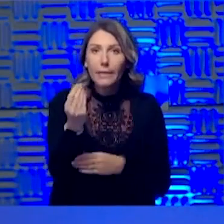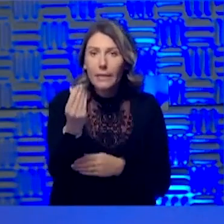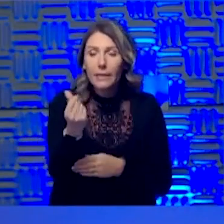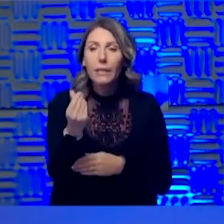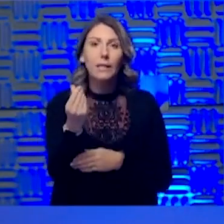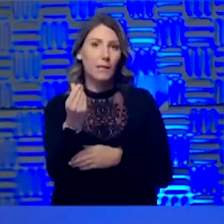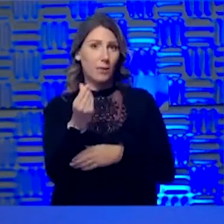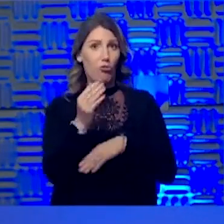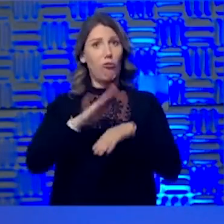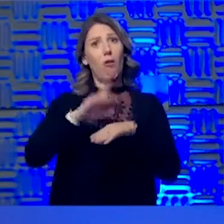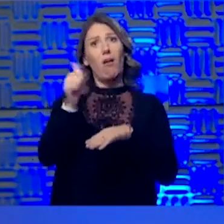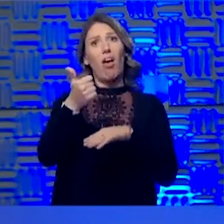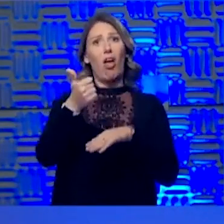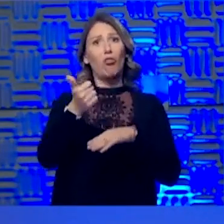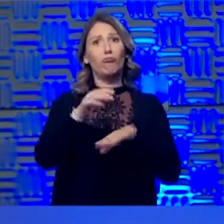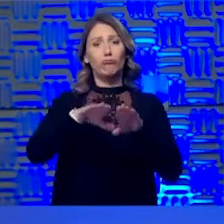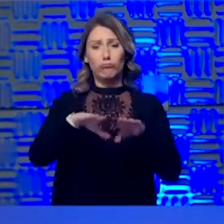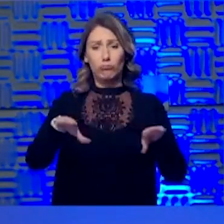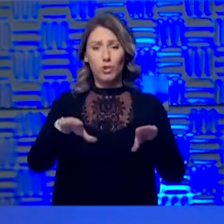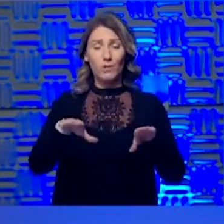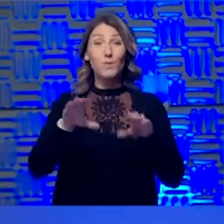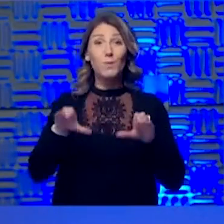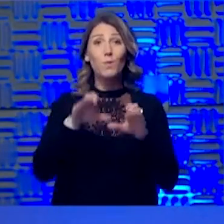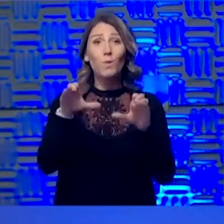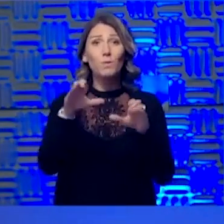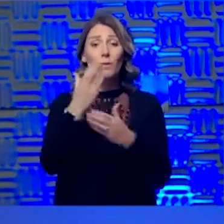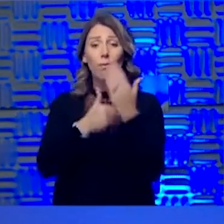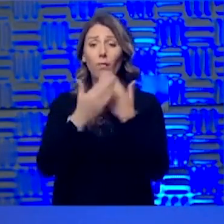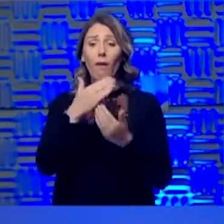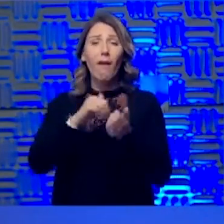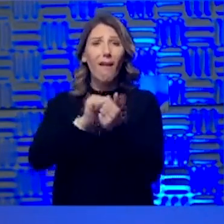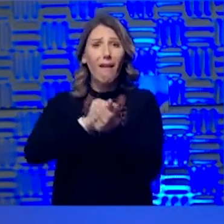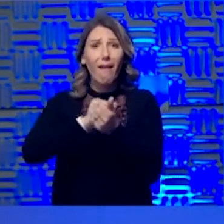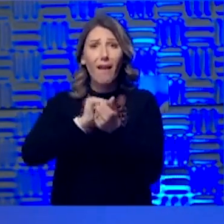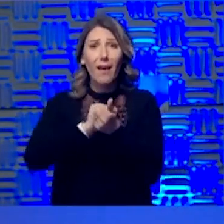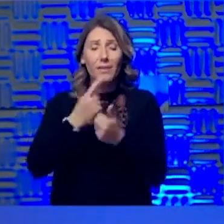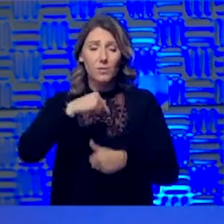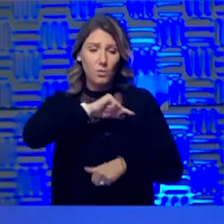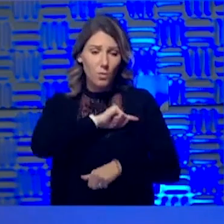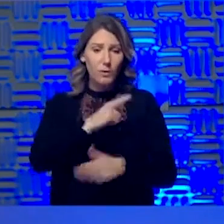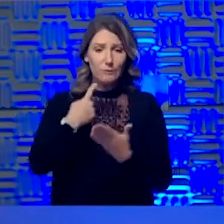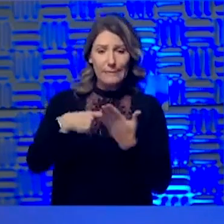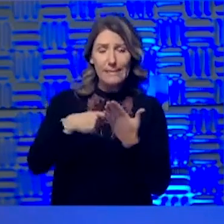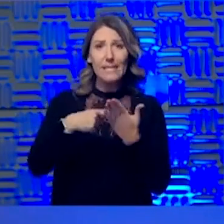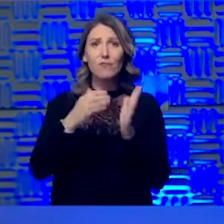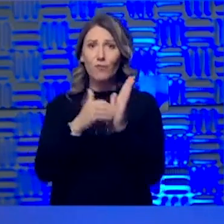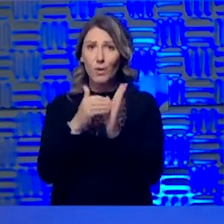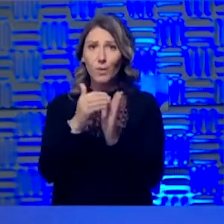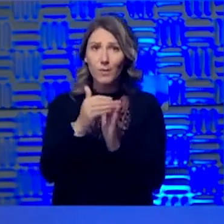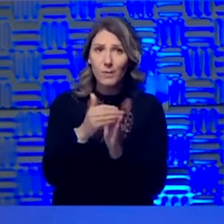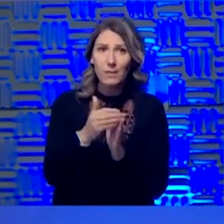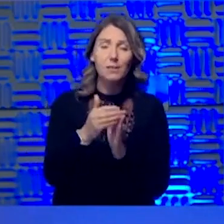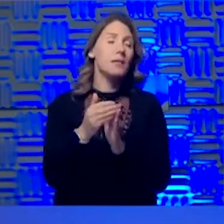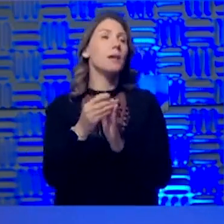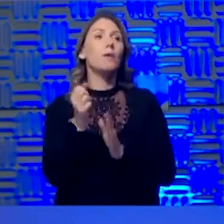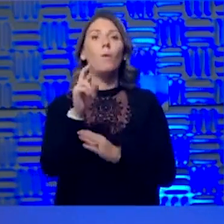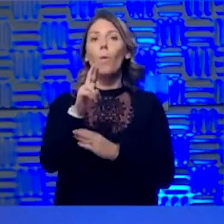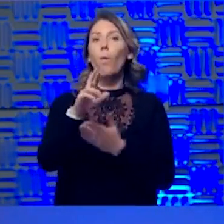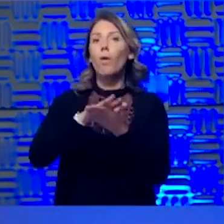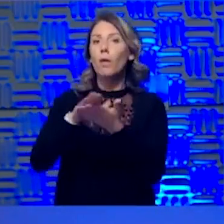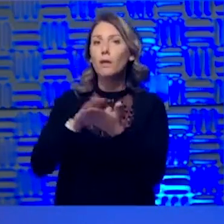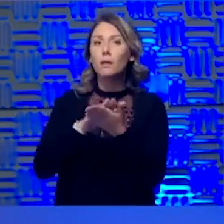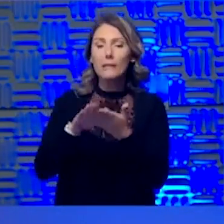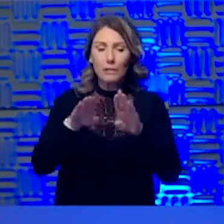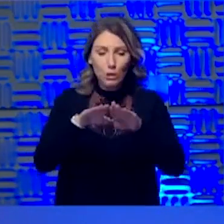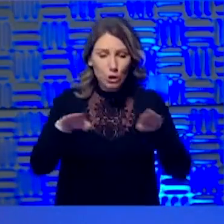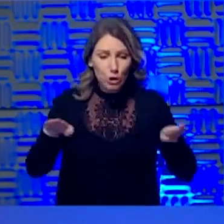really doing the hand hygiene that we're talking about in the frequency that they're talking about, or cleaning surfaces